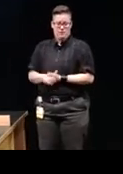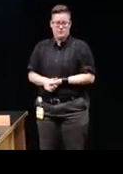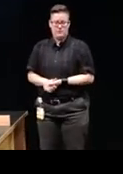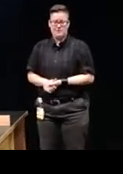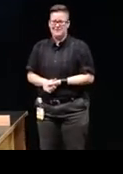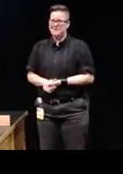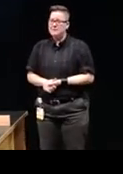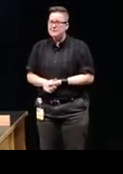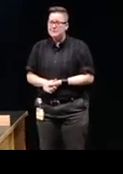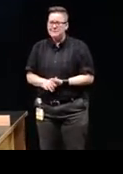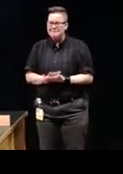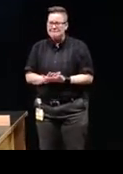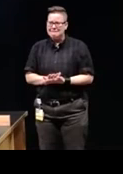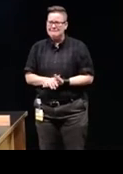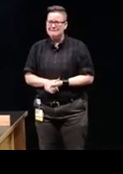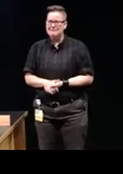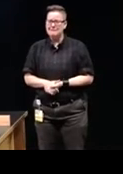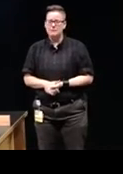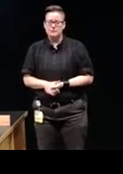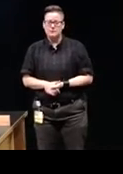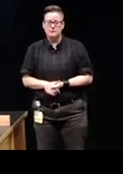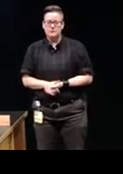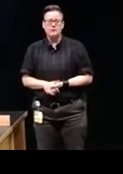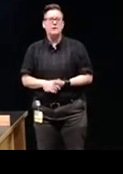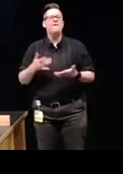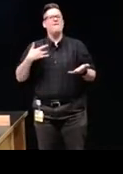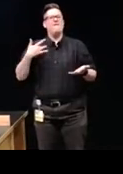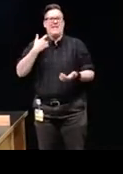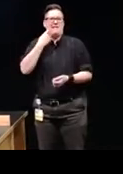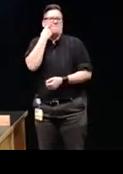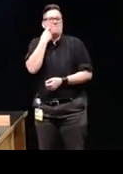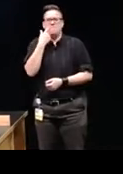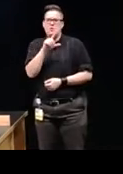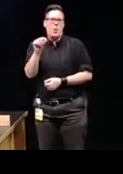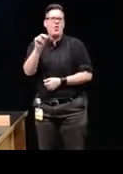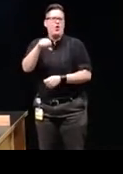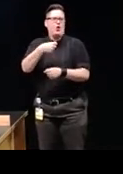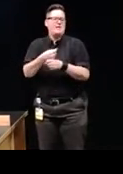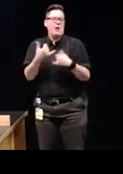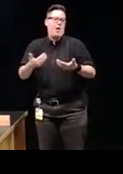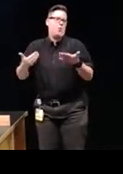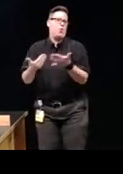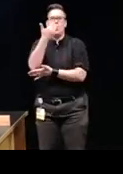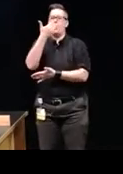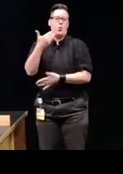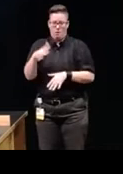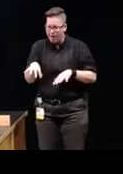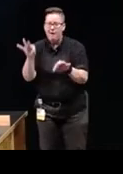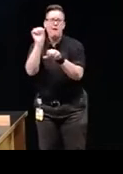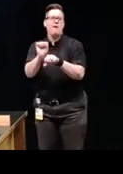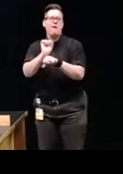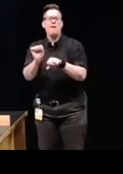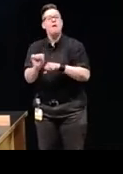decades, it's been forgotten. There's been a renaissance over the past 20 to 30 years. And in part, it's